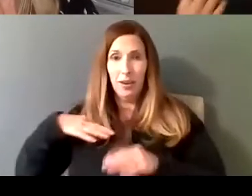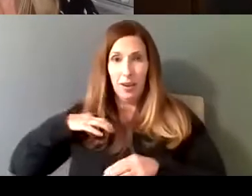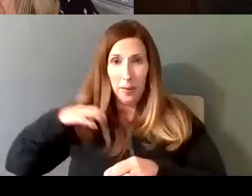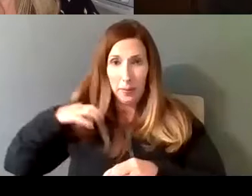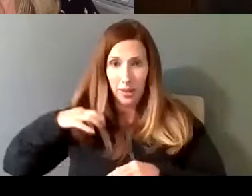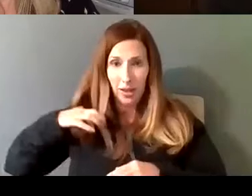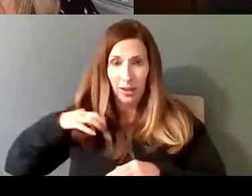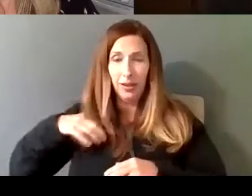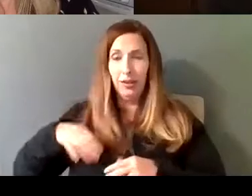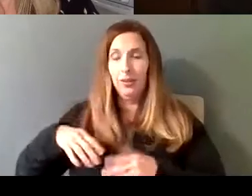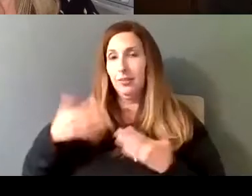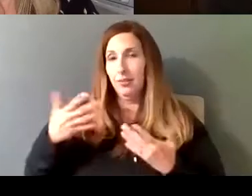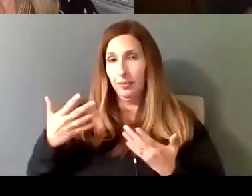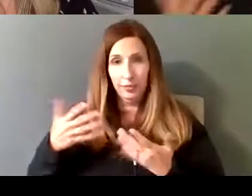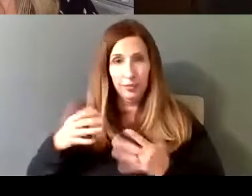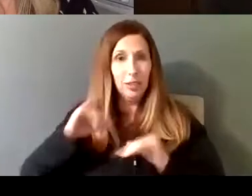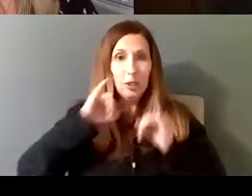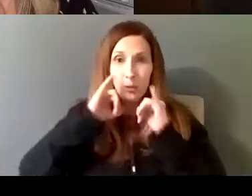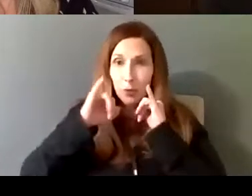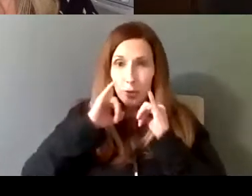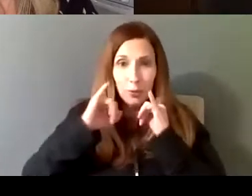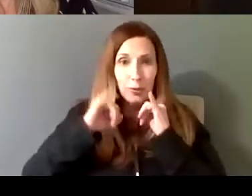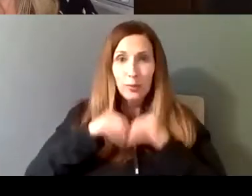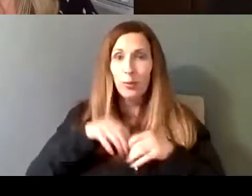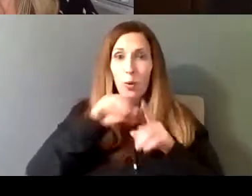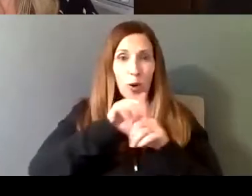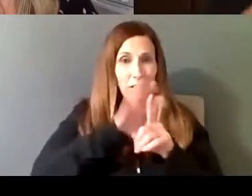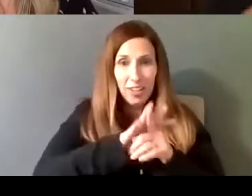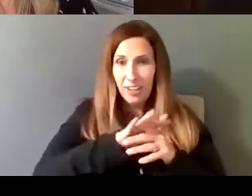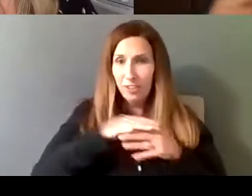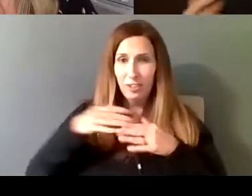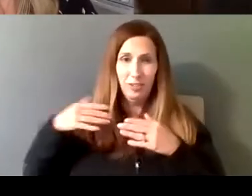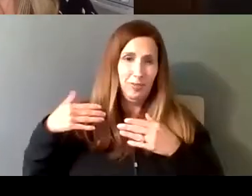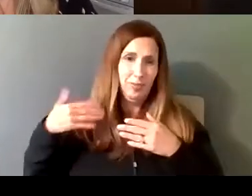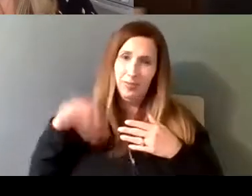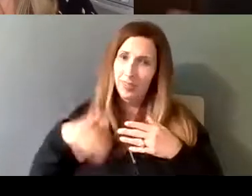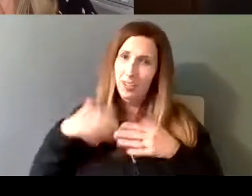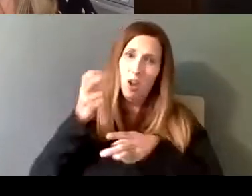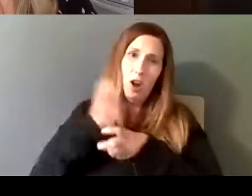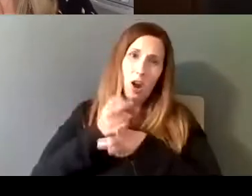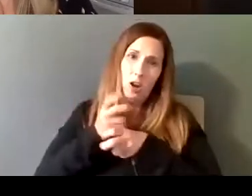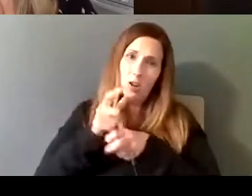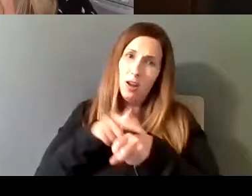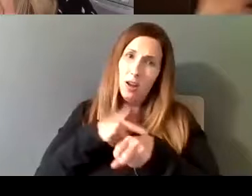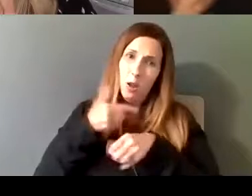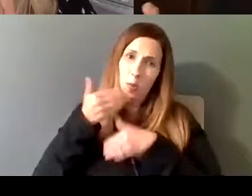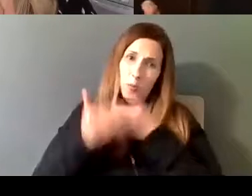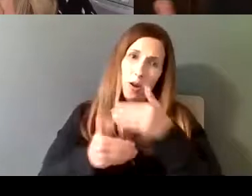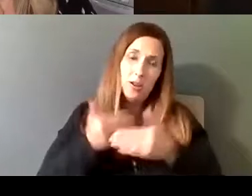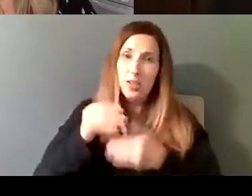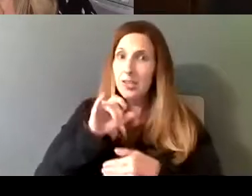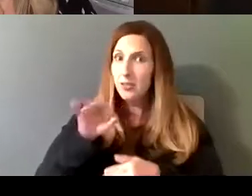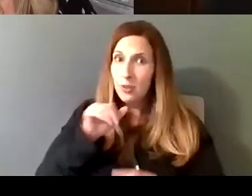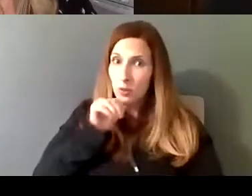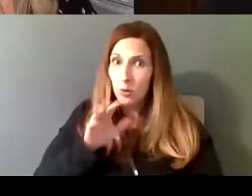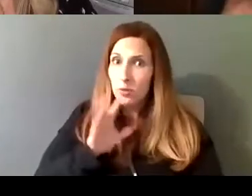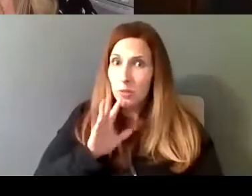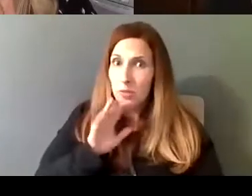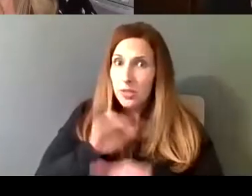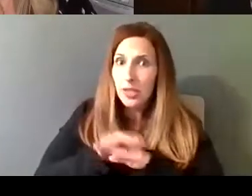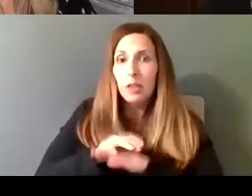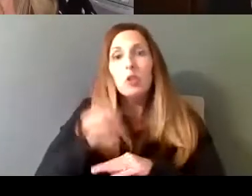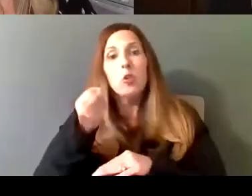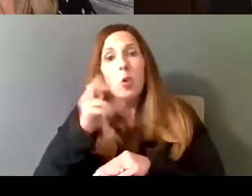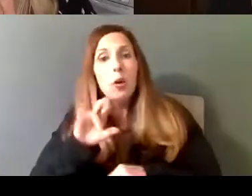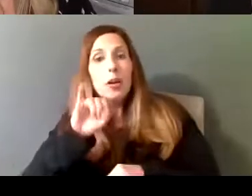application, interviews, orientation. That's just such a hard and long process that when you don't speak English, or even if you do